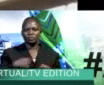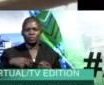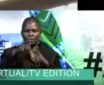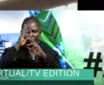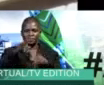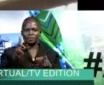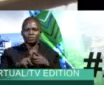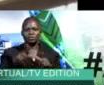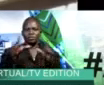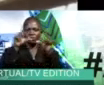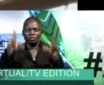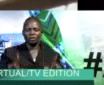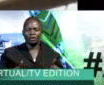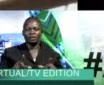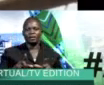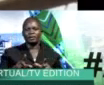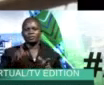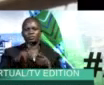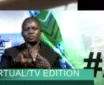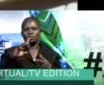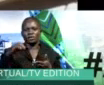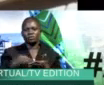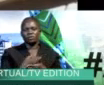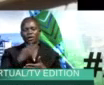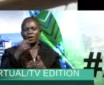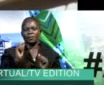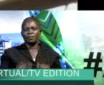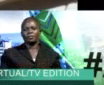Now, with respect to local content on renewables,